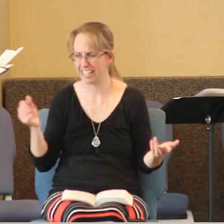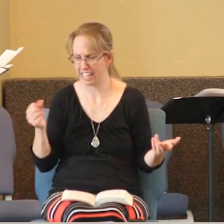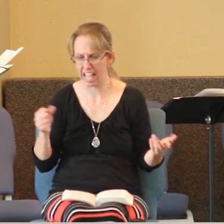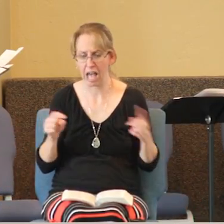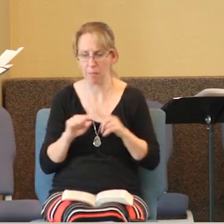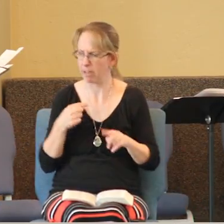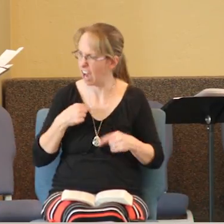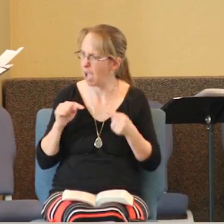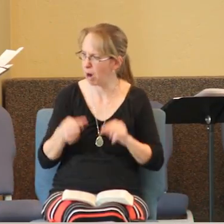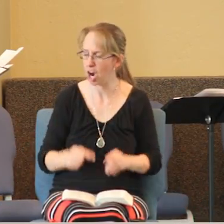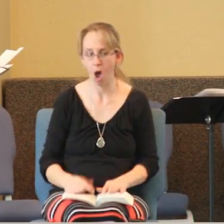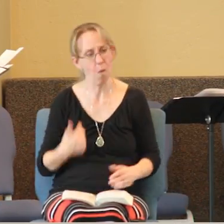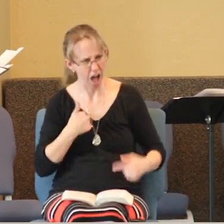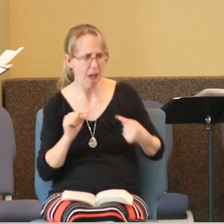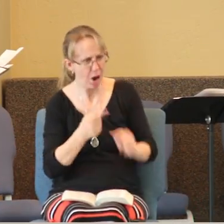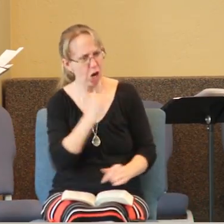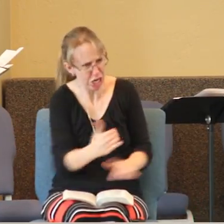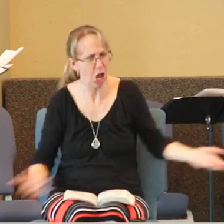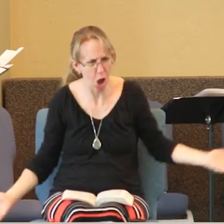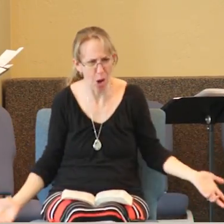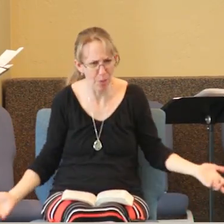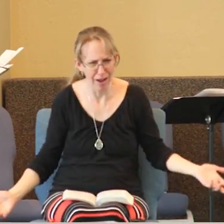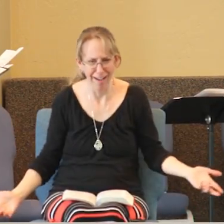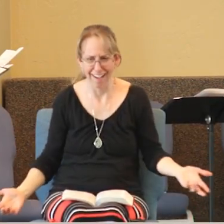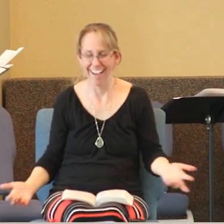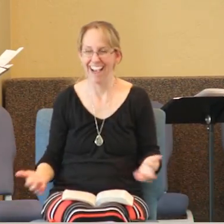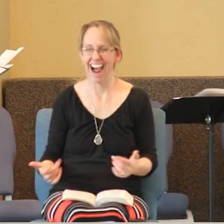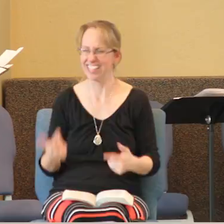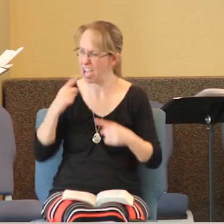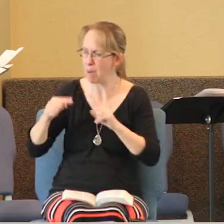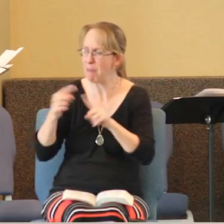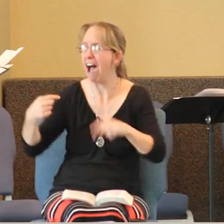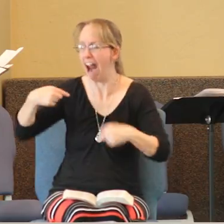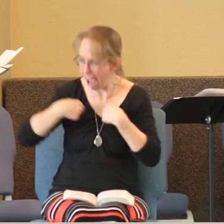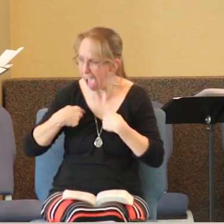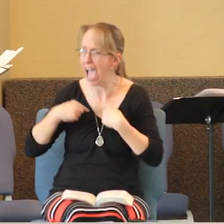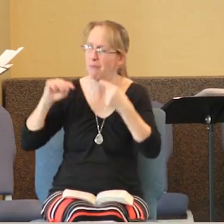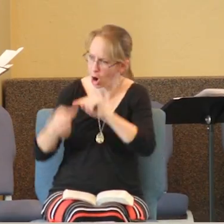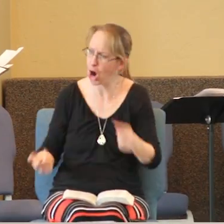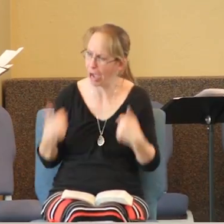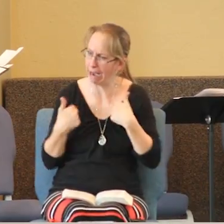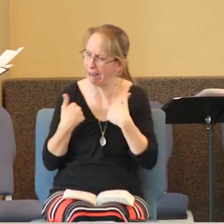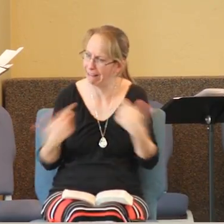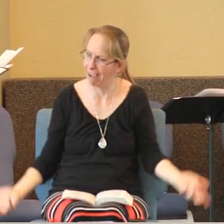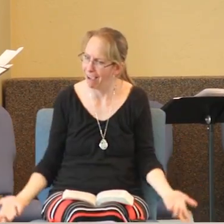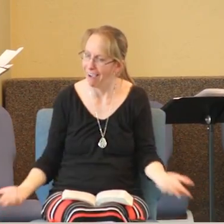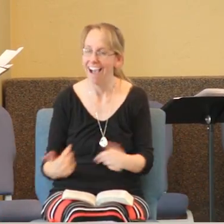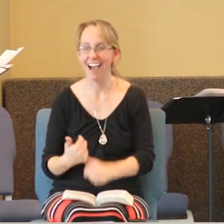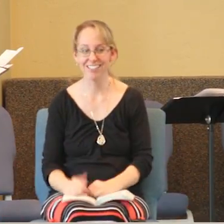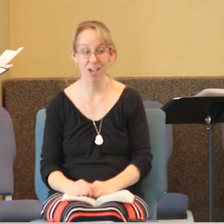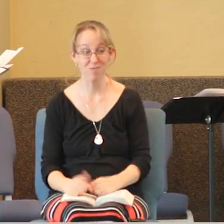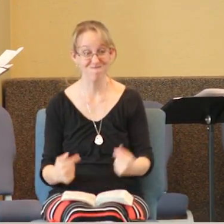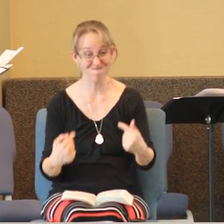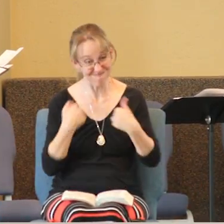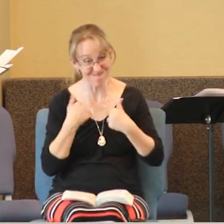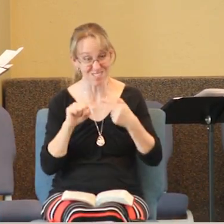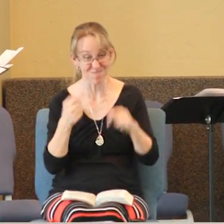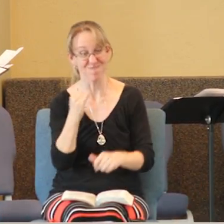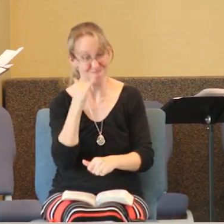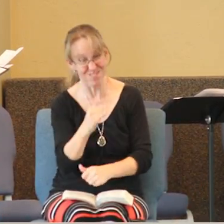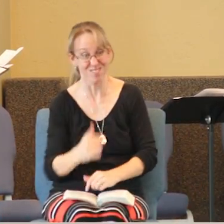I'm hurting. And she goes, well, I'm hurting too. And I said, yeah, but I'm hurting. And she said, well, I'm hurting